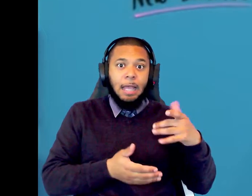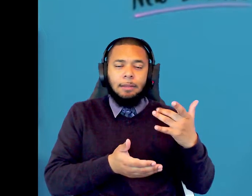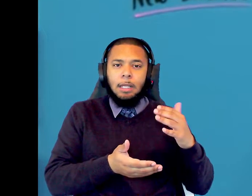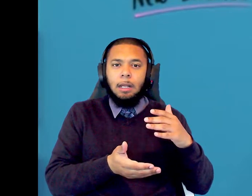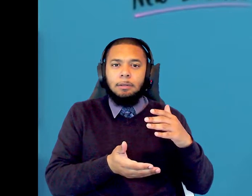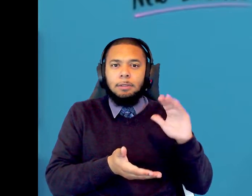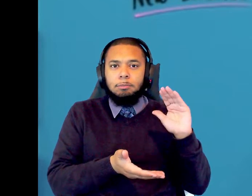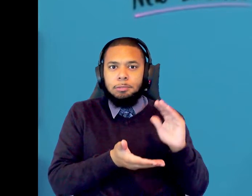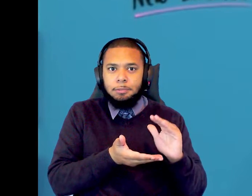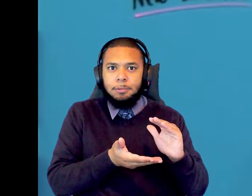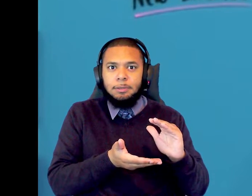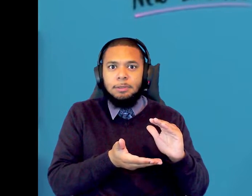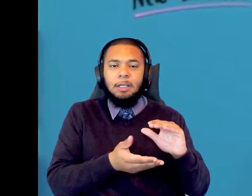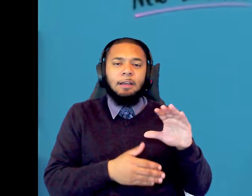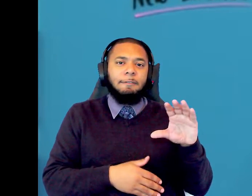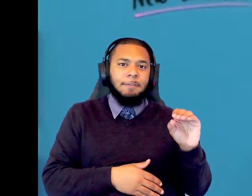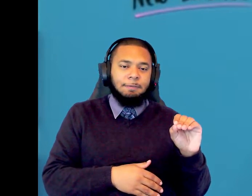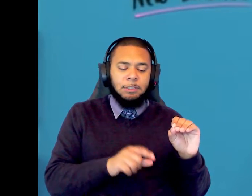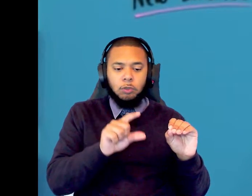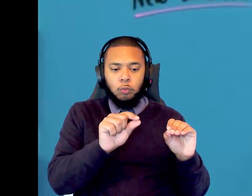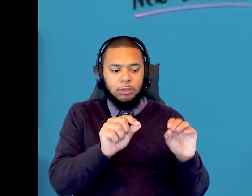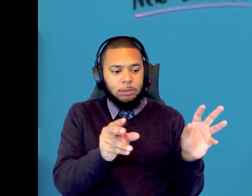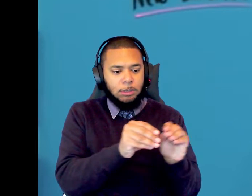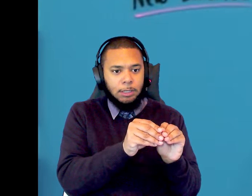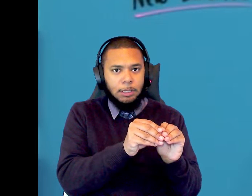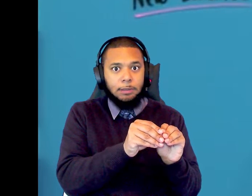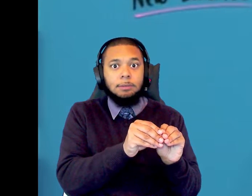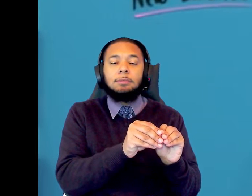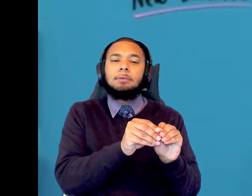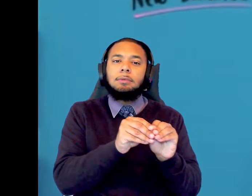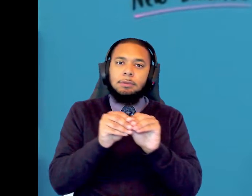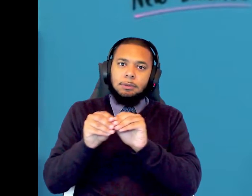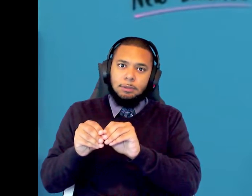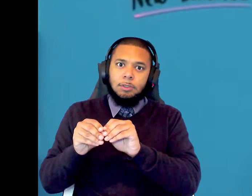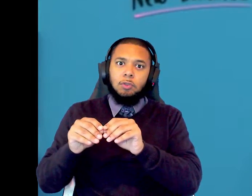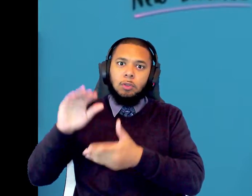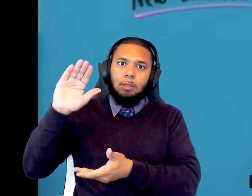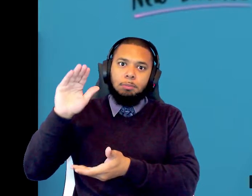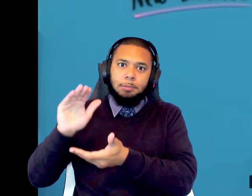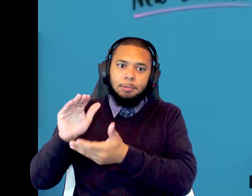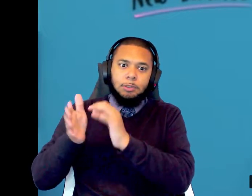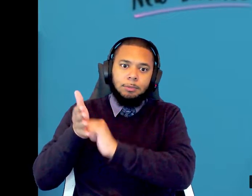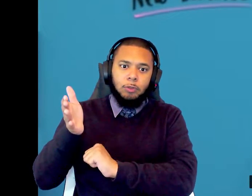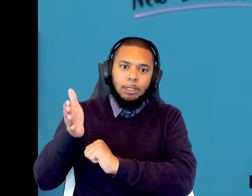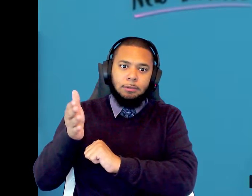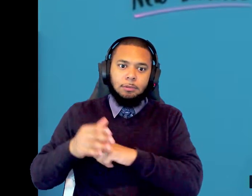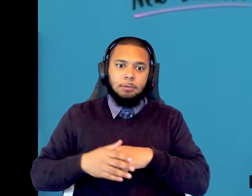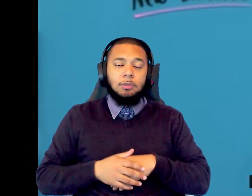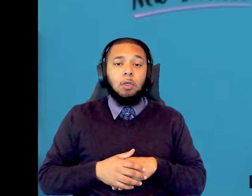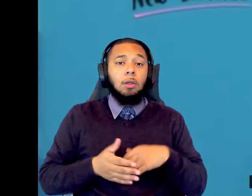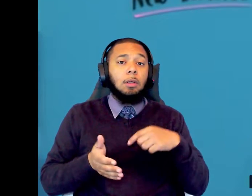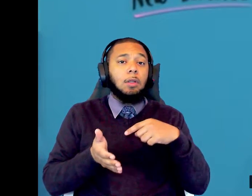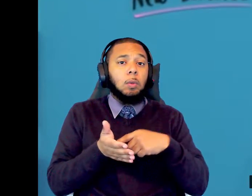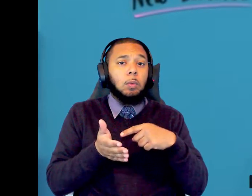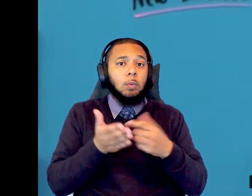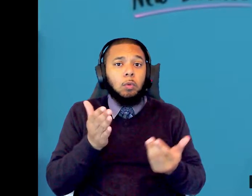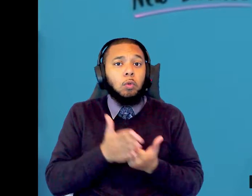So this is going to be our new balance. This is going to be 182.50.